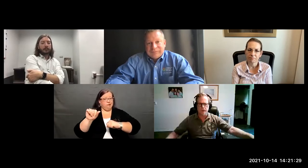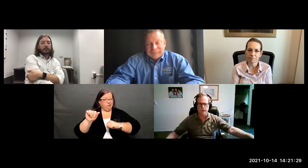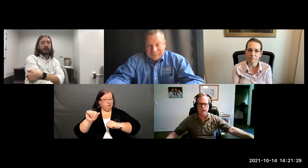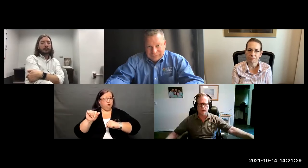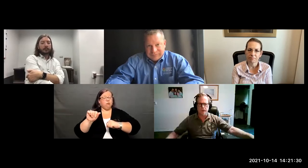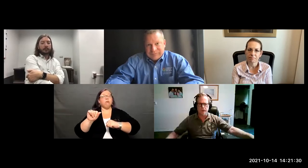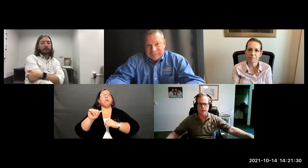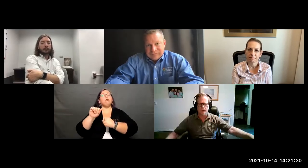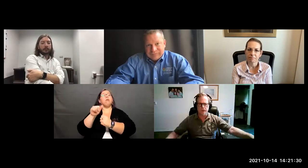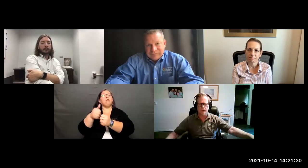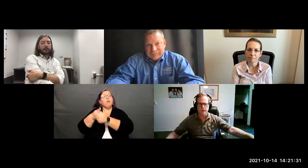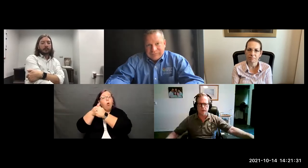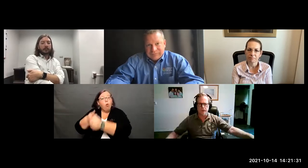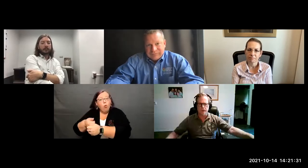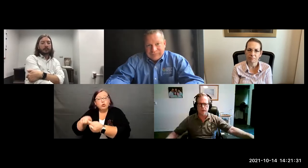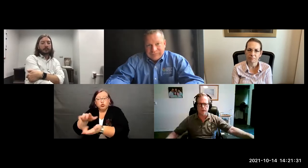and CEASD,